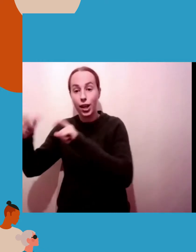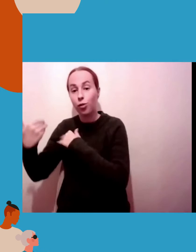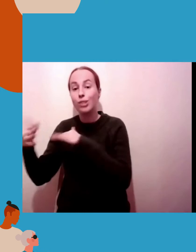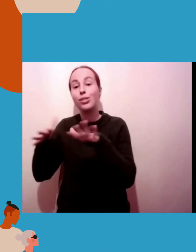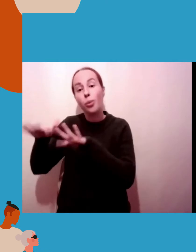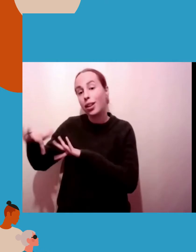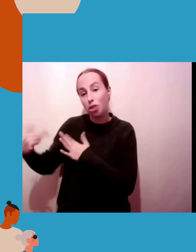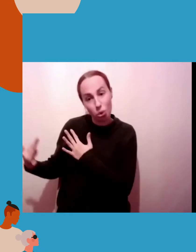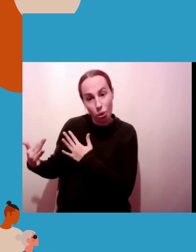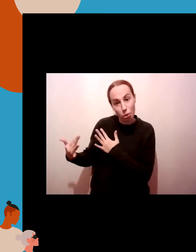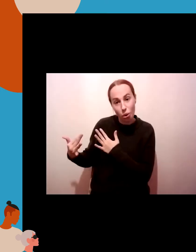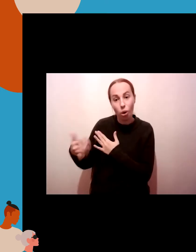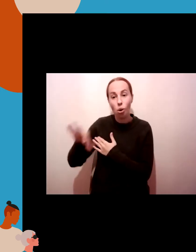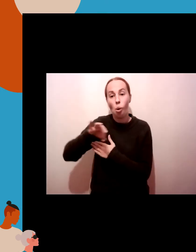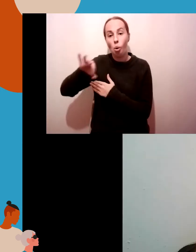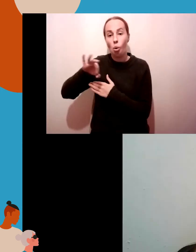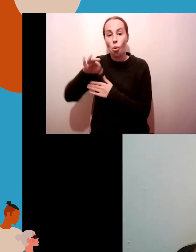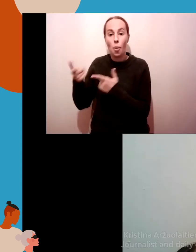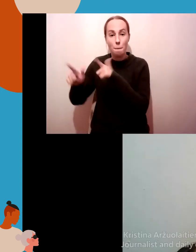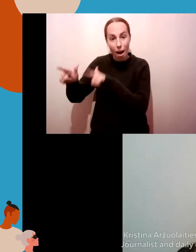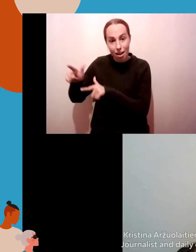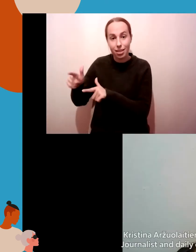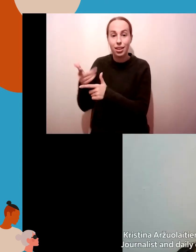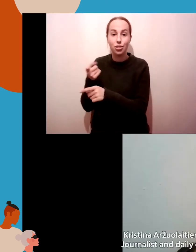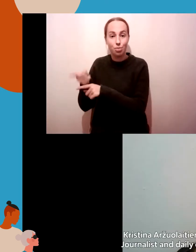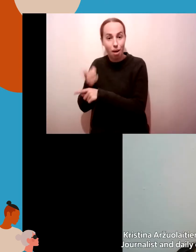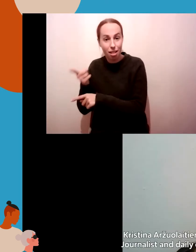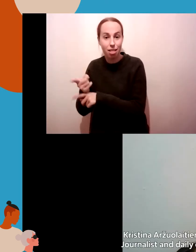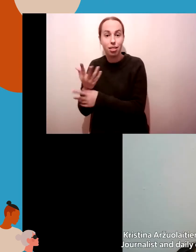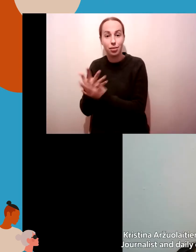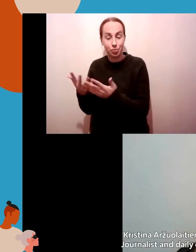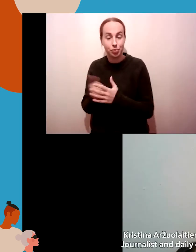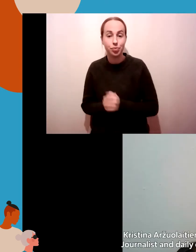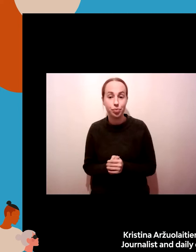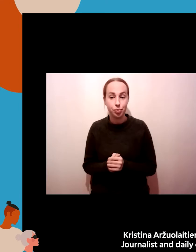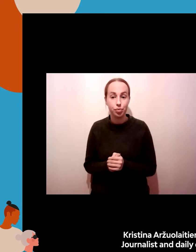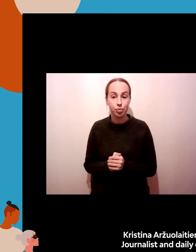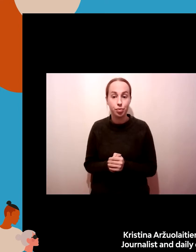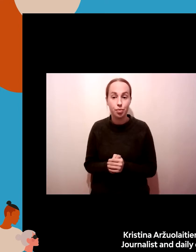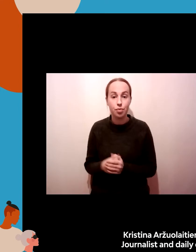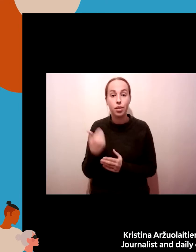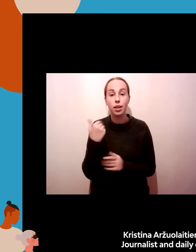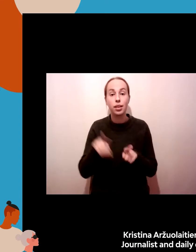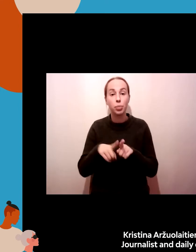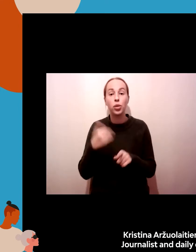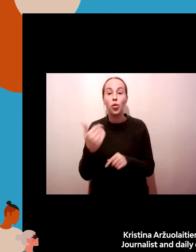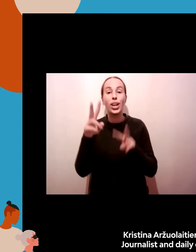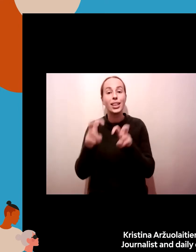would be very happy to hear about the situation in Lithuania, about the bullying